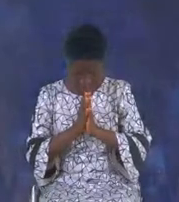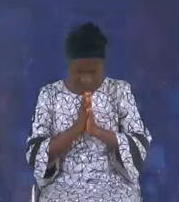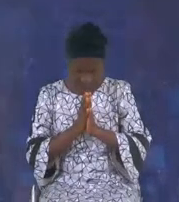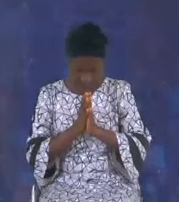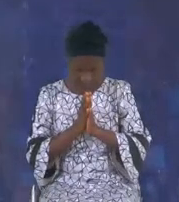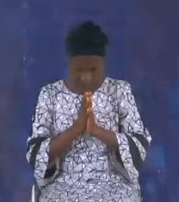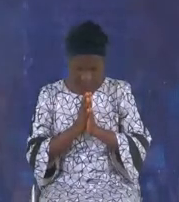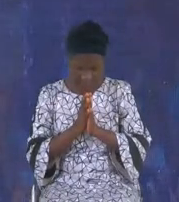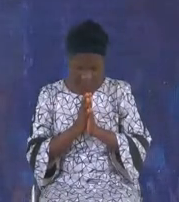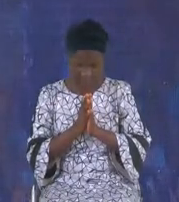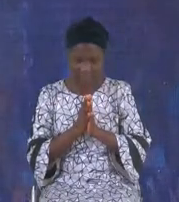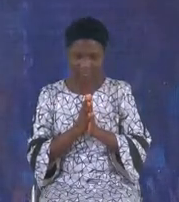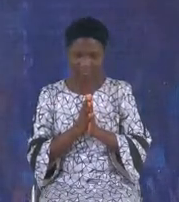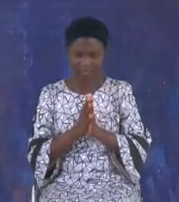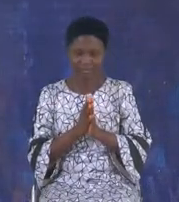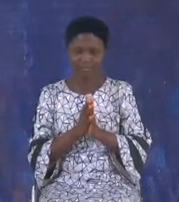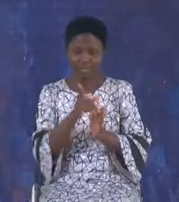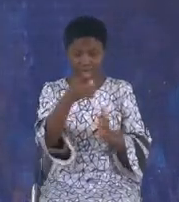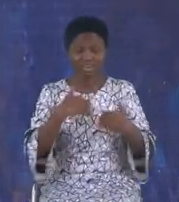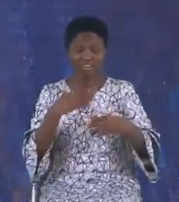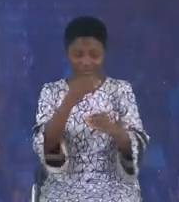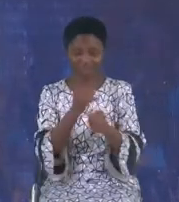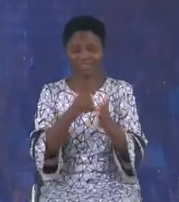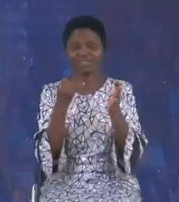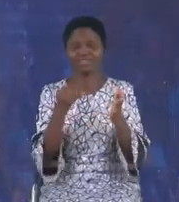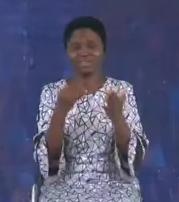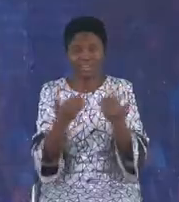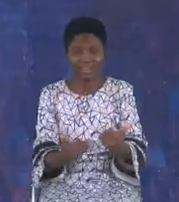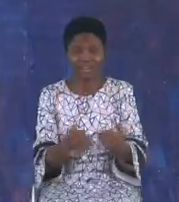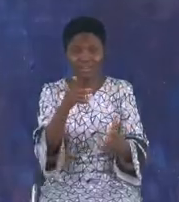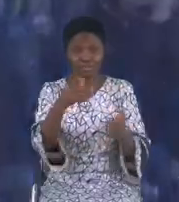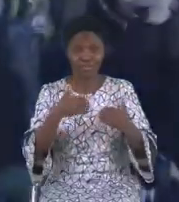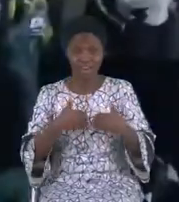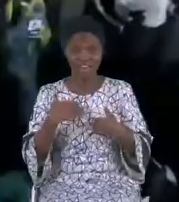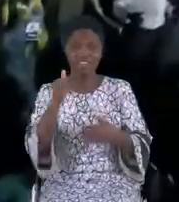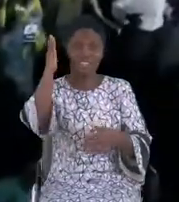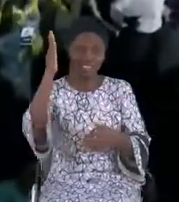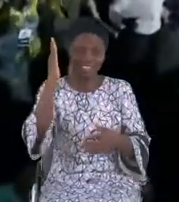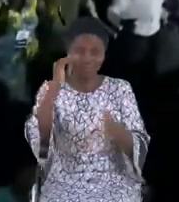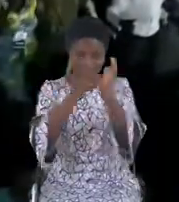you have gotten you have got it now you have a testimony you have